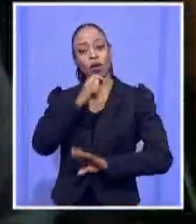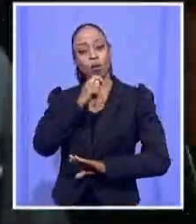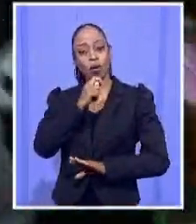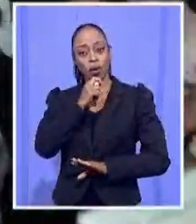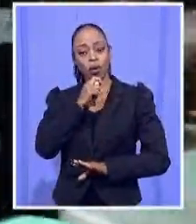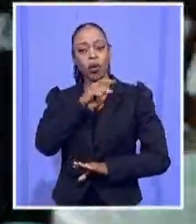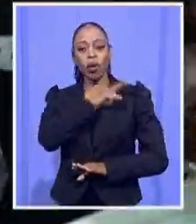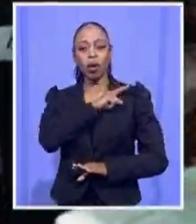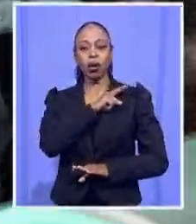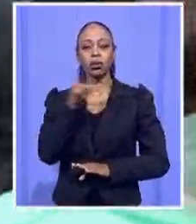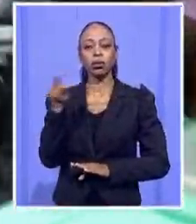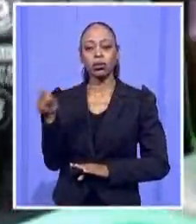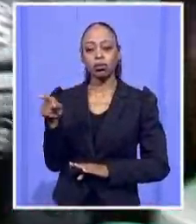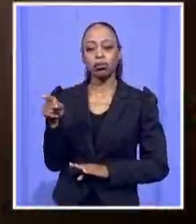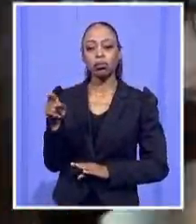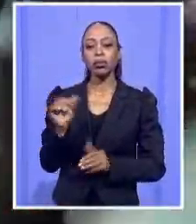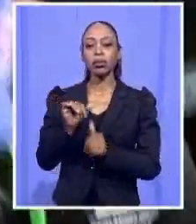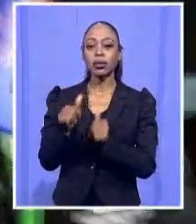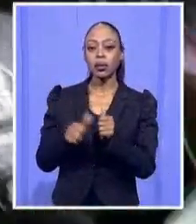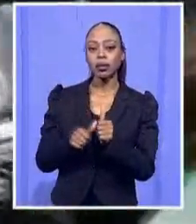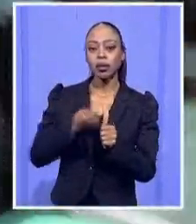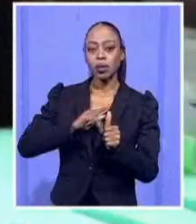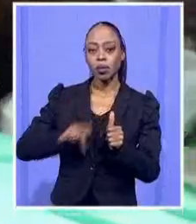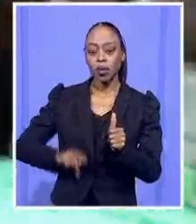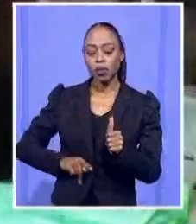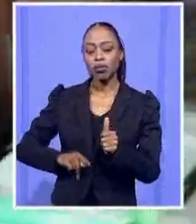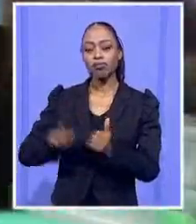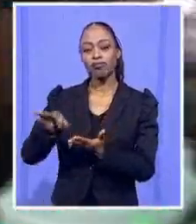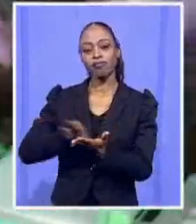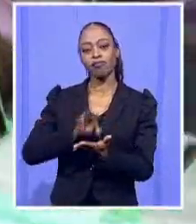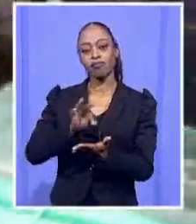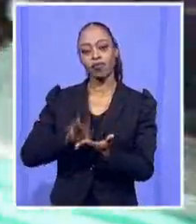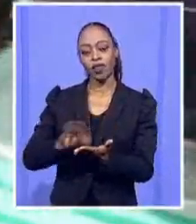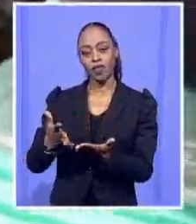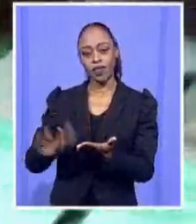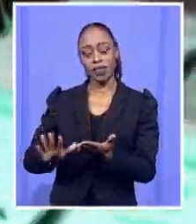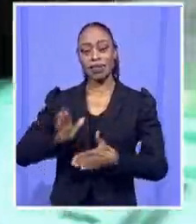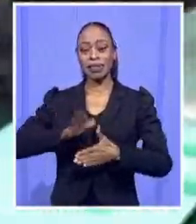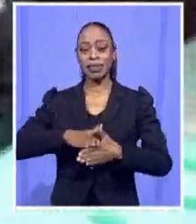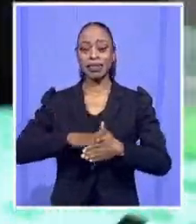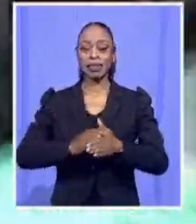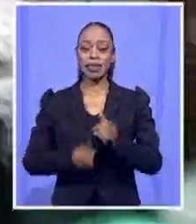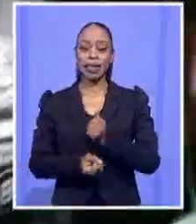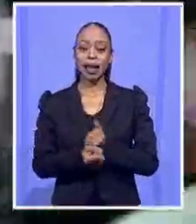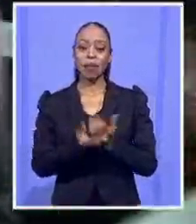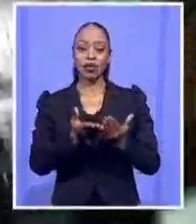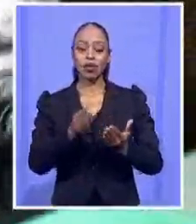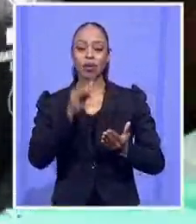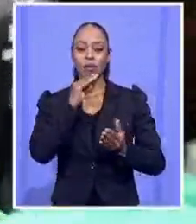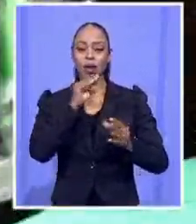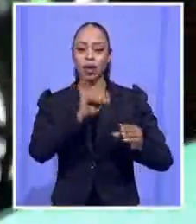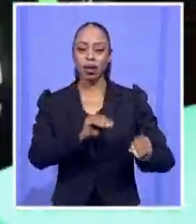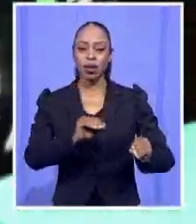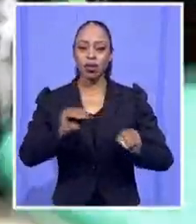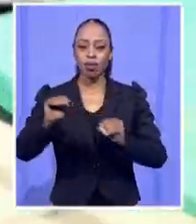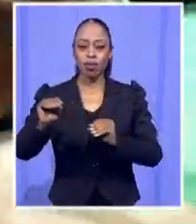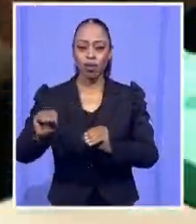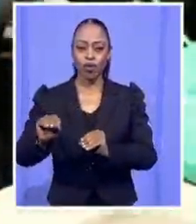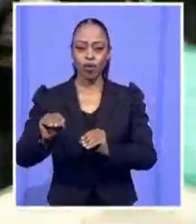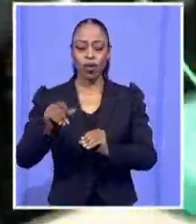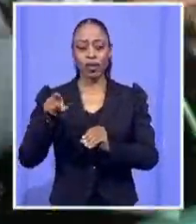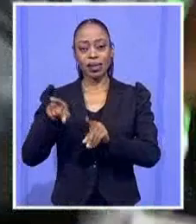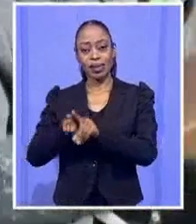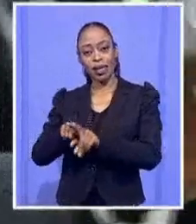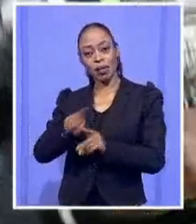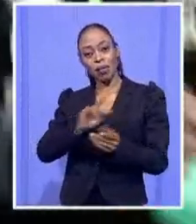when Deputy President William Ruto cast his ballot. The reason being, it is a transition election. President Kenyatta has served his